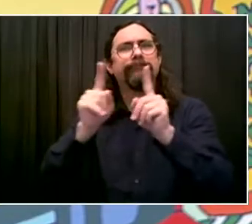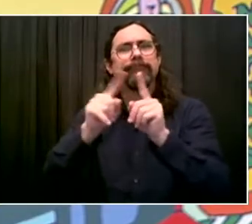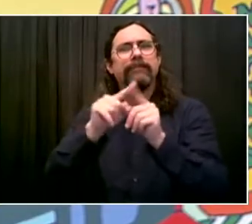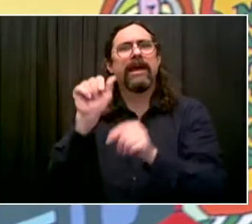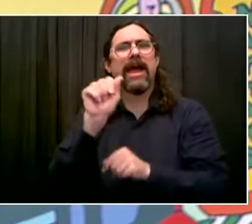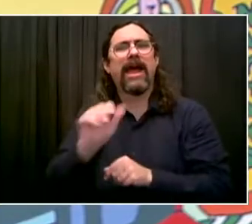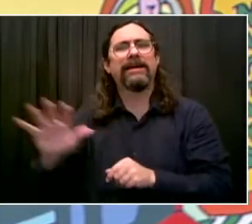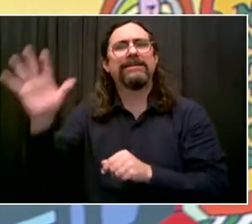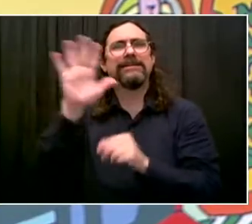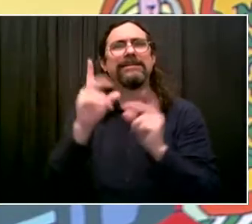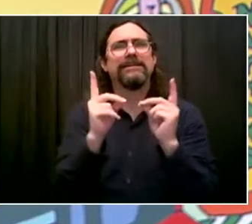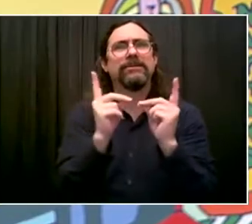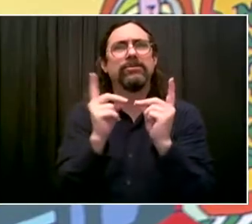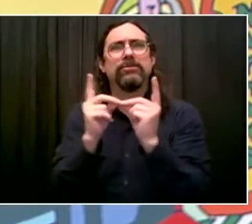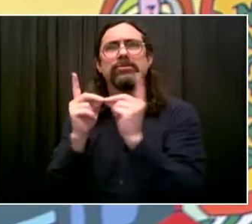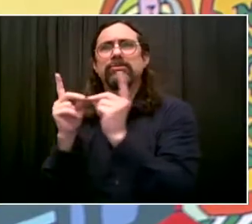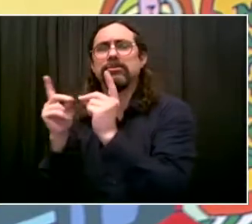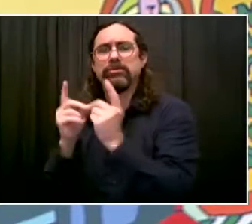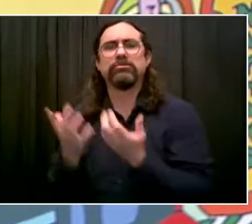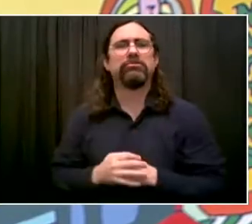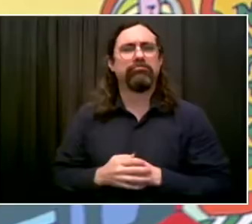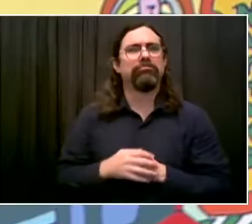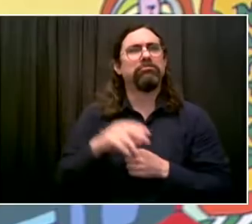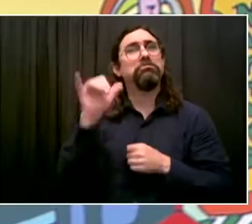live taste test here.